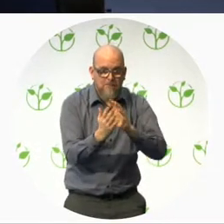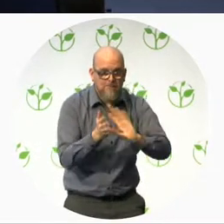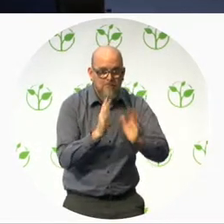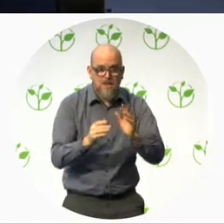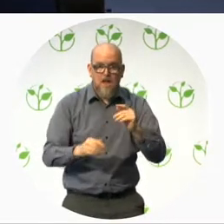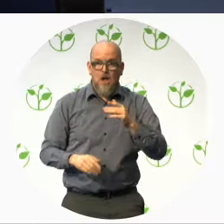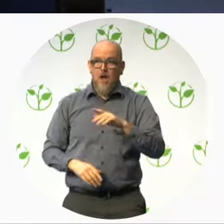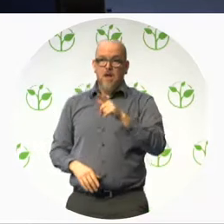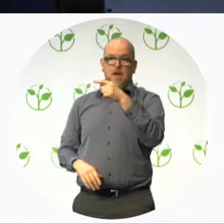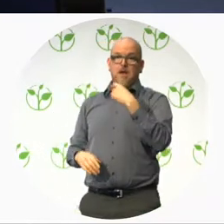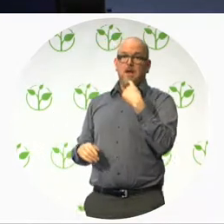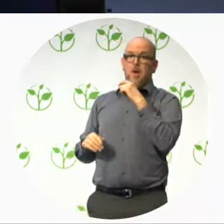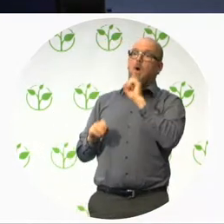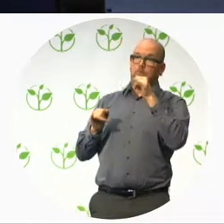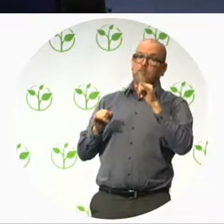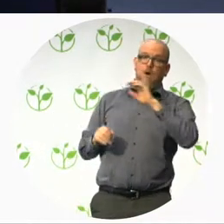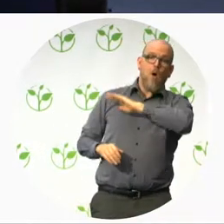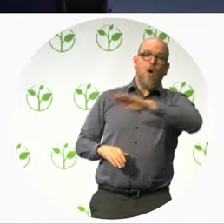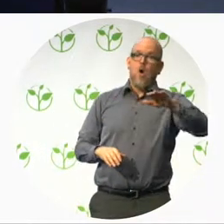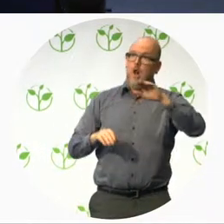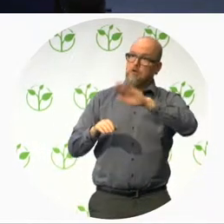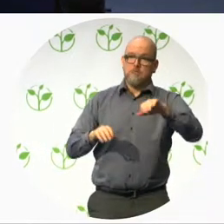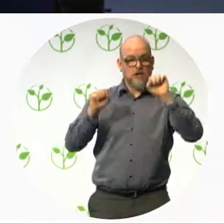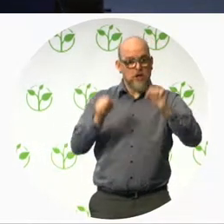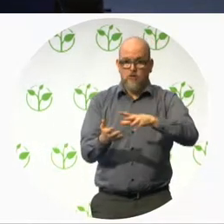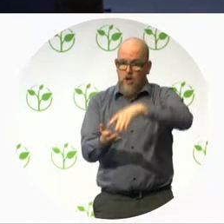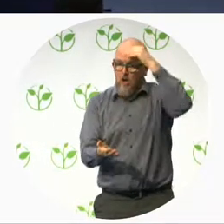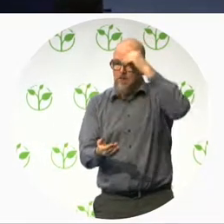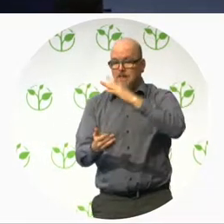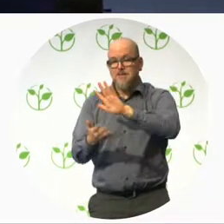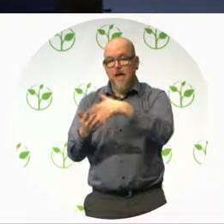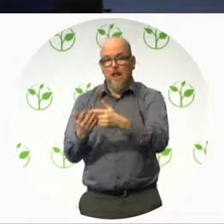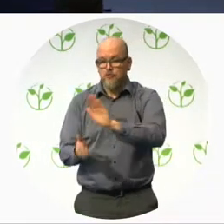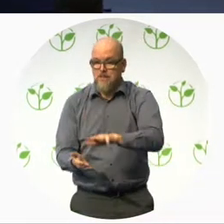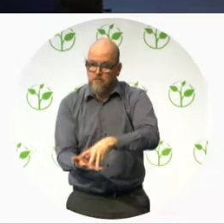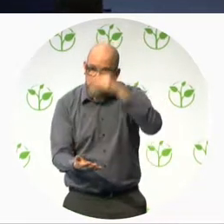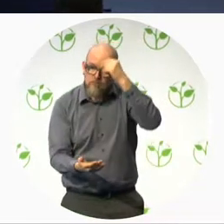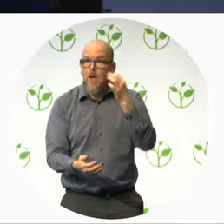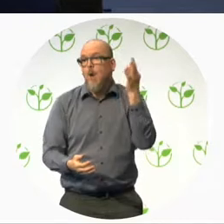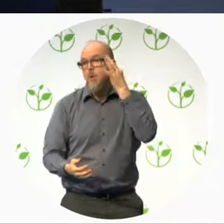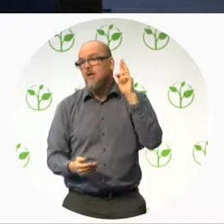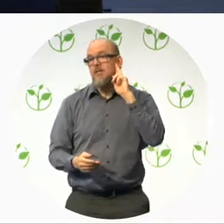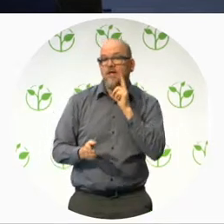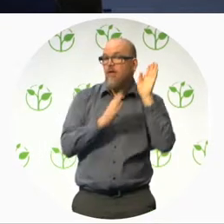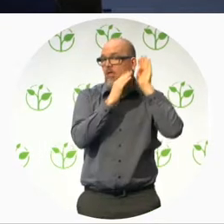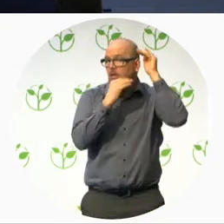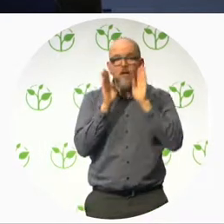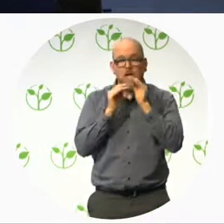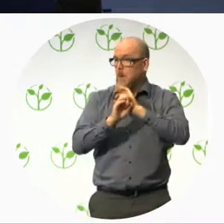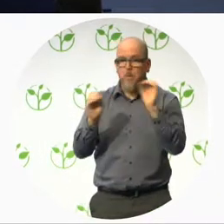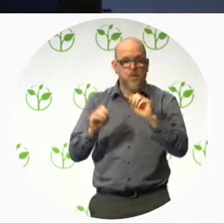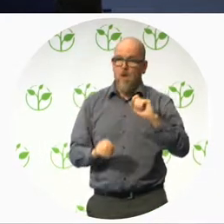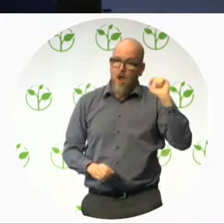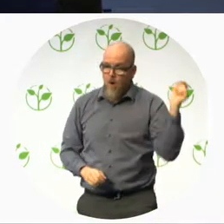all children sign. They just don't necessarily have the opportunity. So I was just wondering whether you've done any